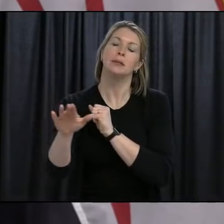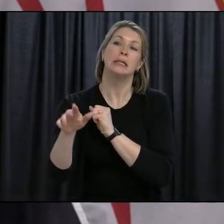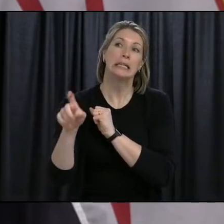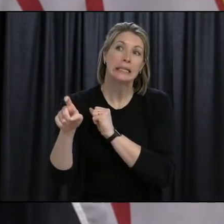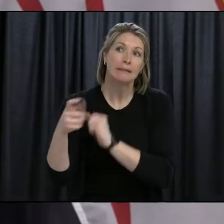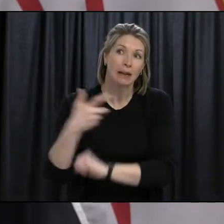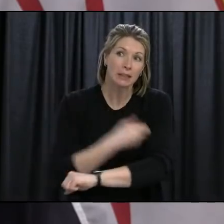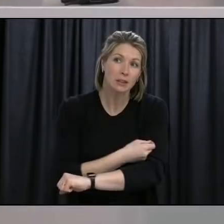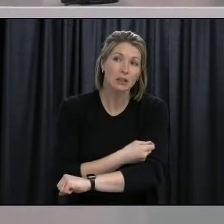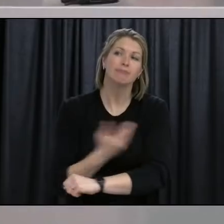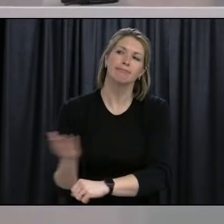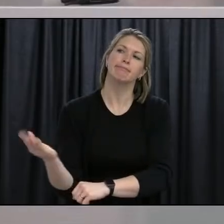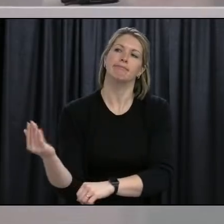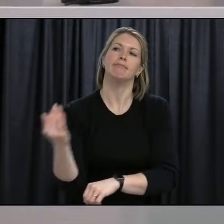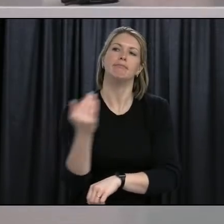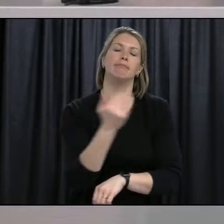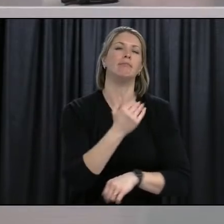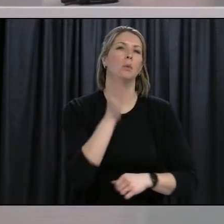Thank you.